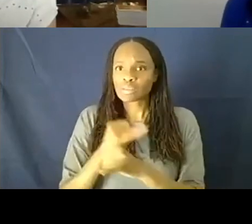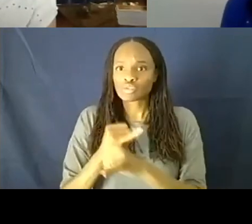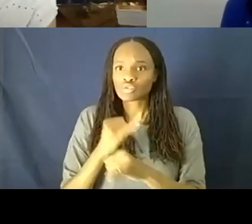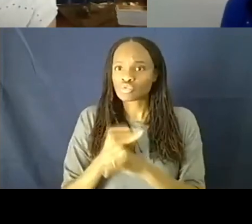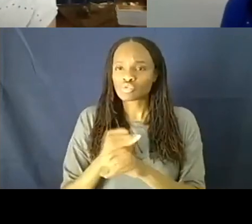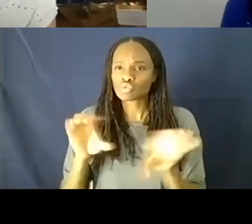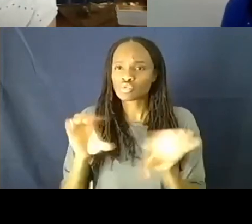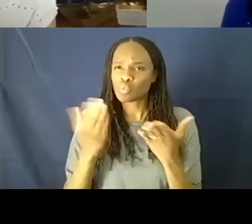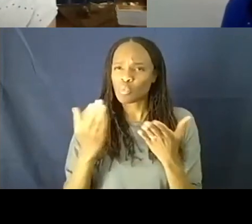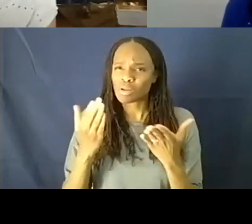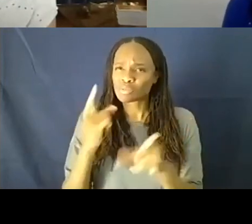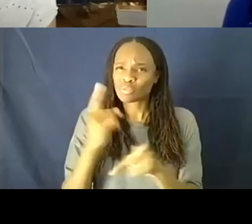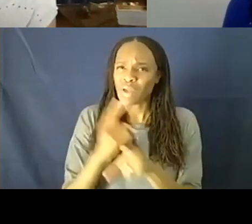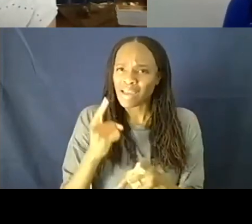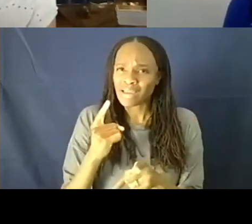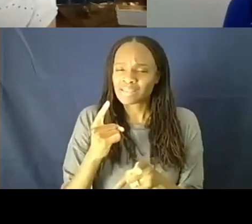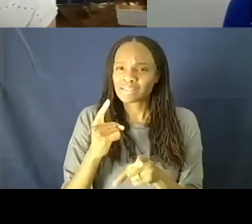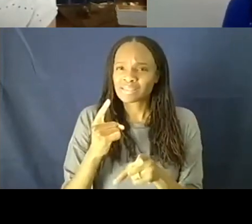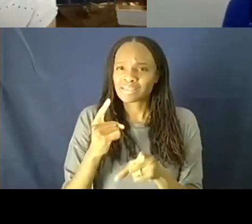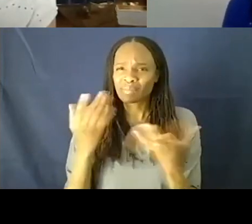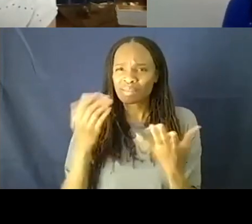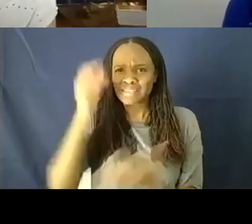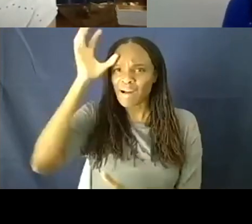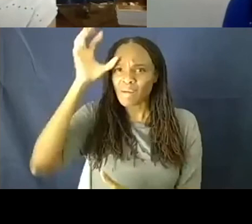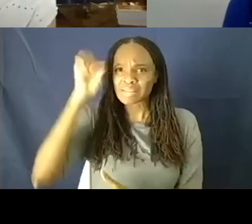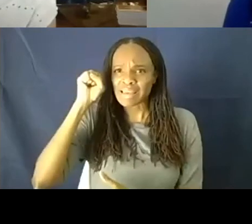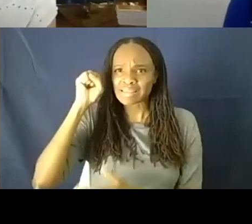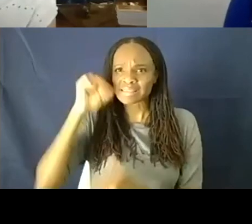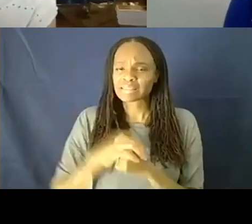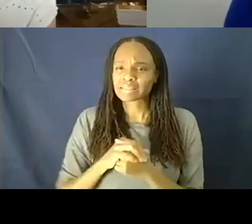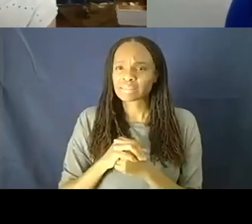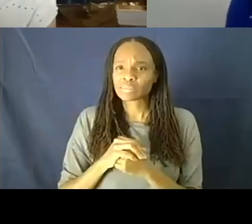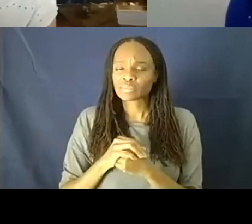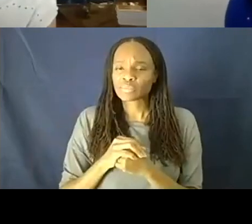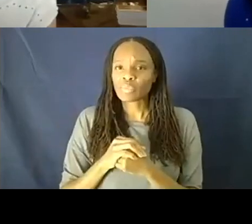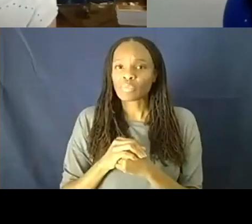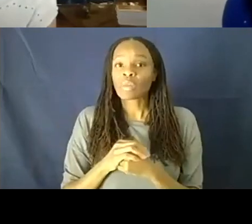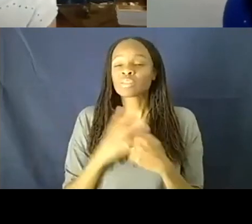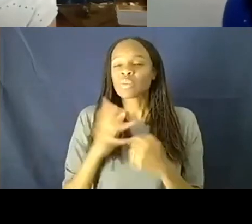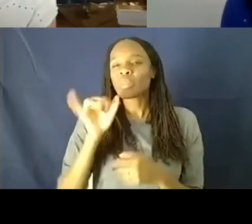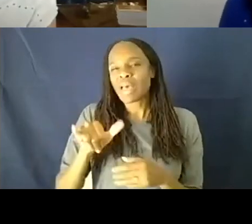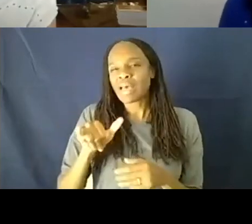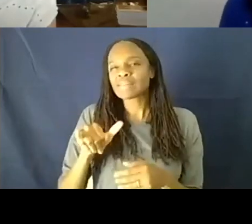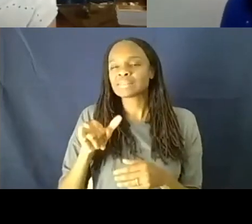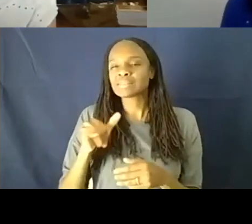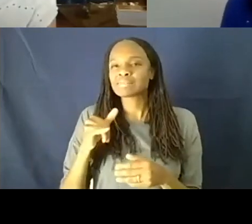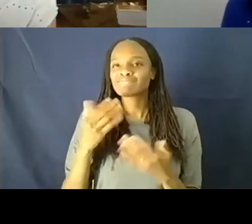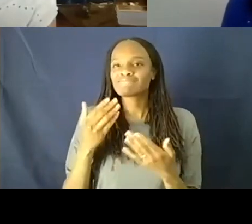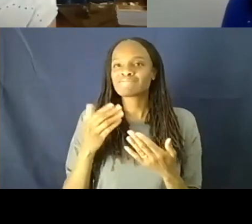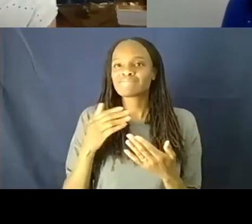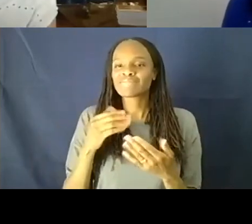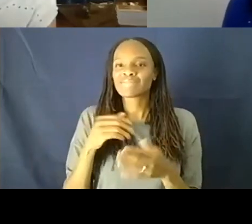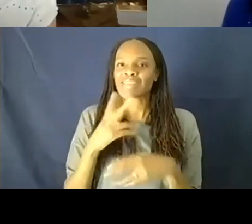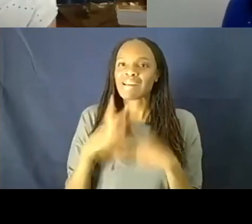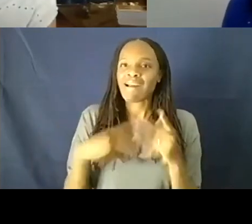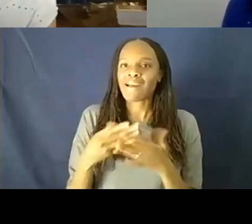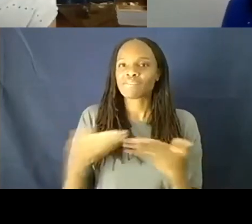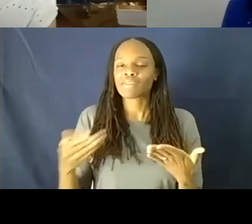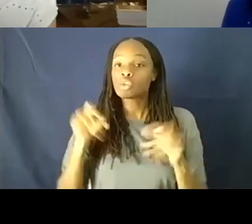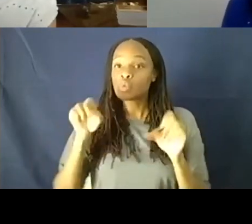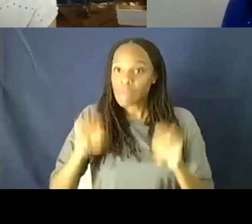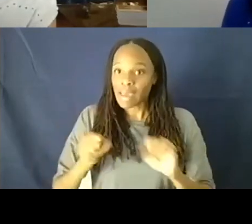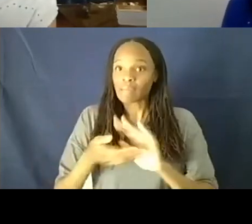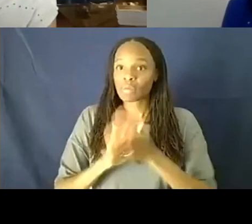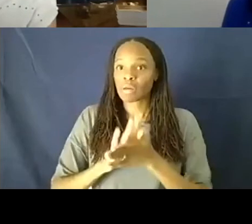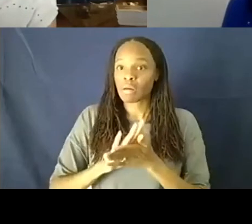right, what made common sense. But those are the kinds of things where I think you can become involved, and